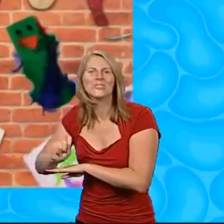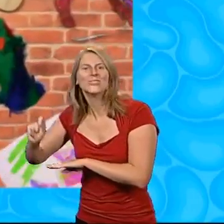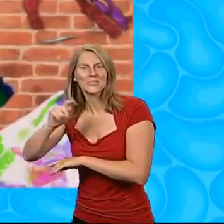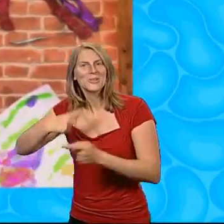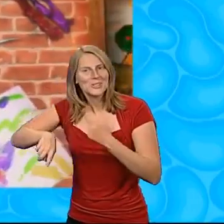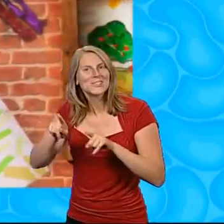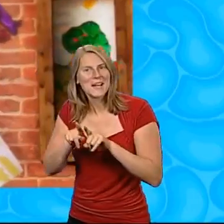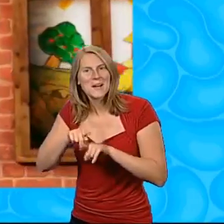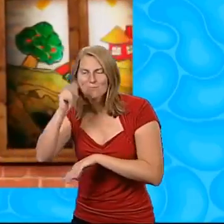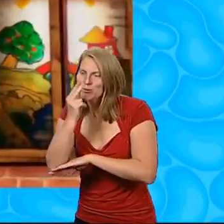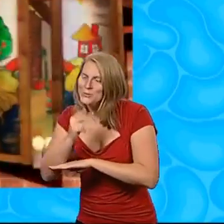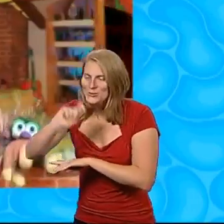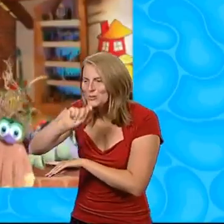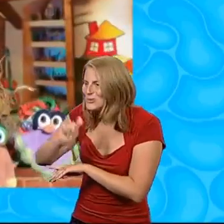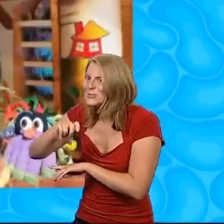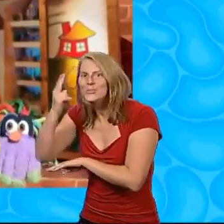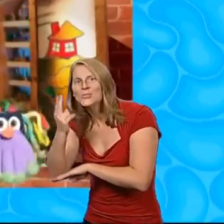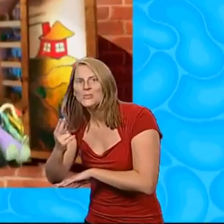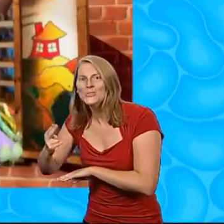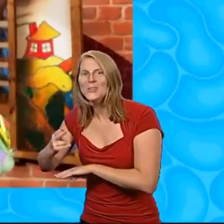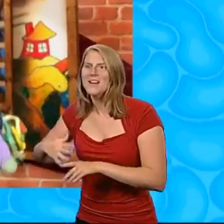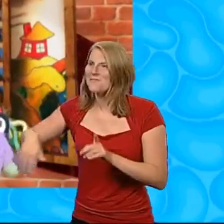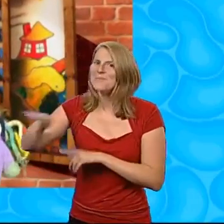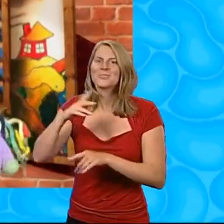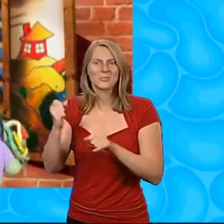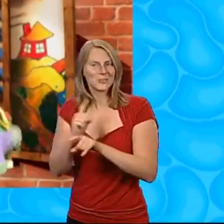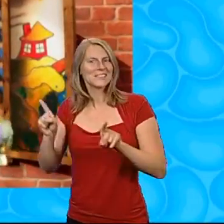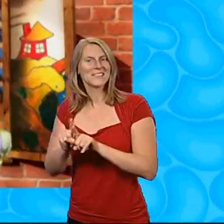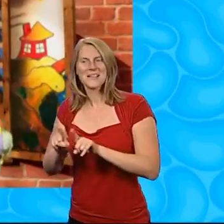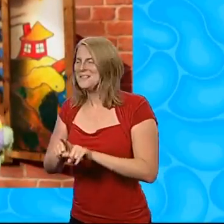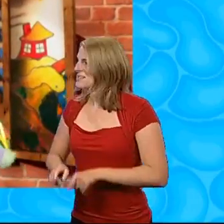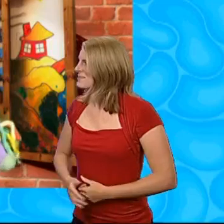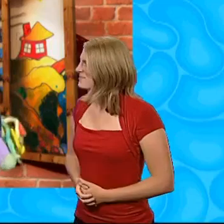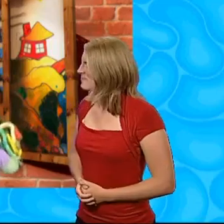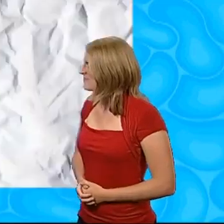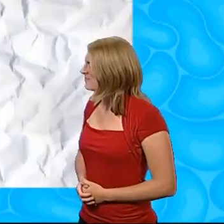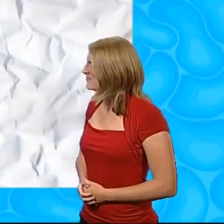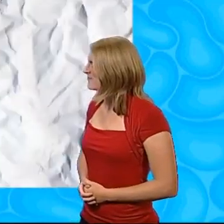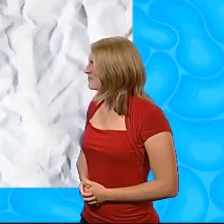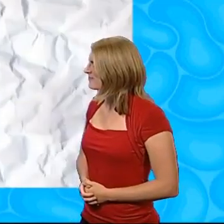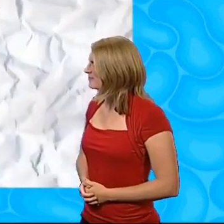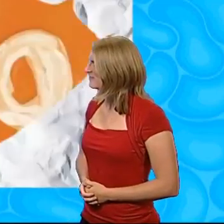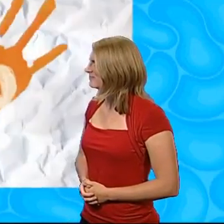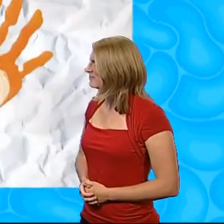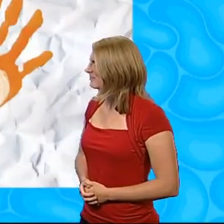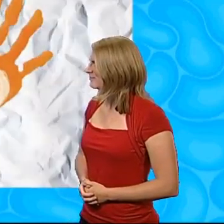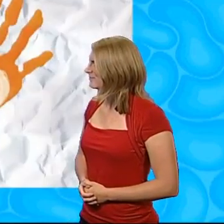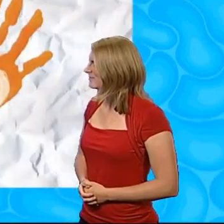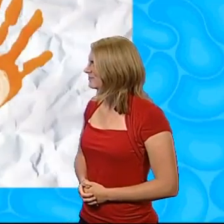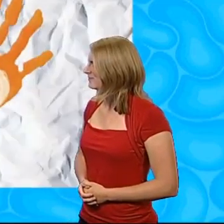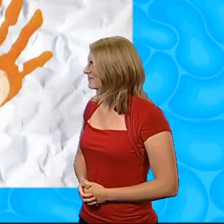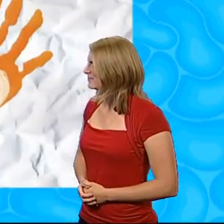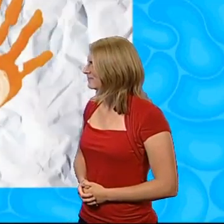it too. Doodle-doo, doodle-doo. Everyone can doodle-doo.